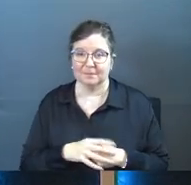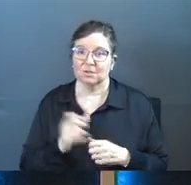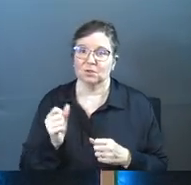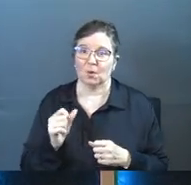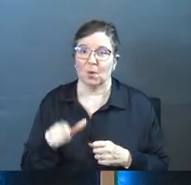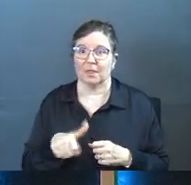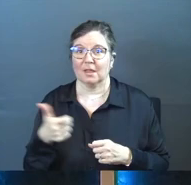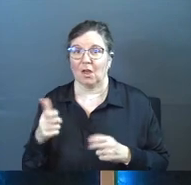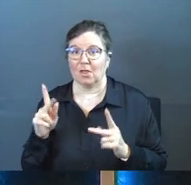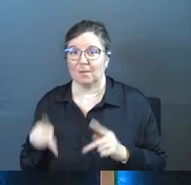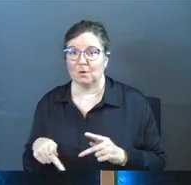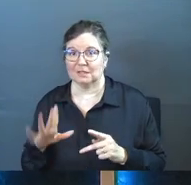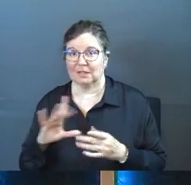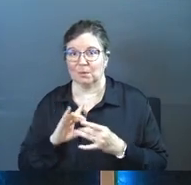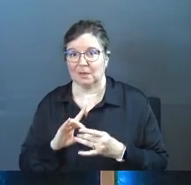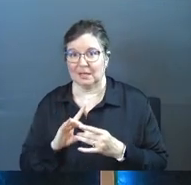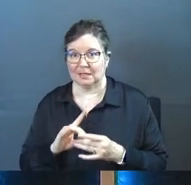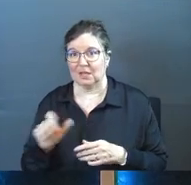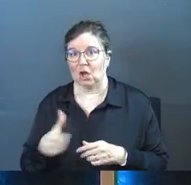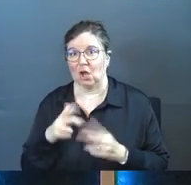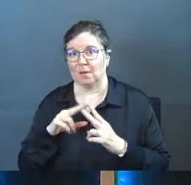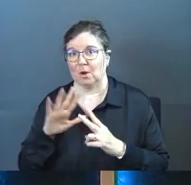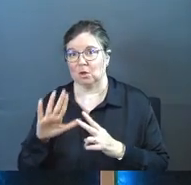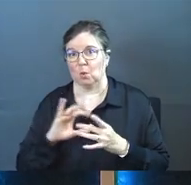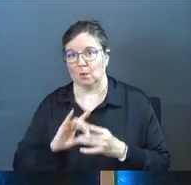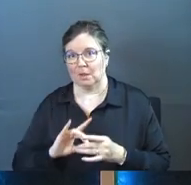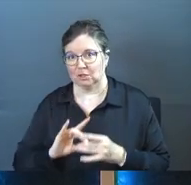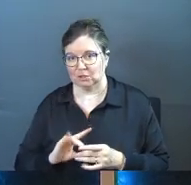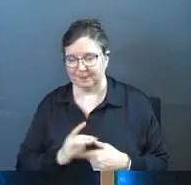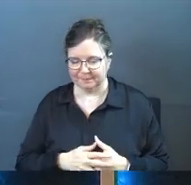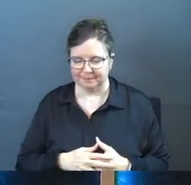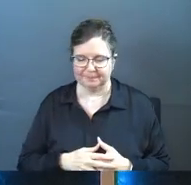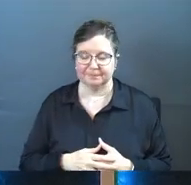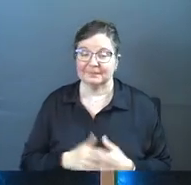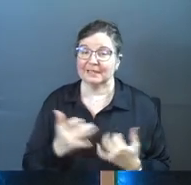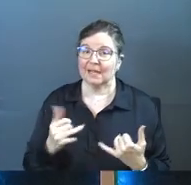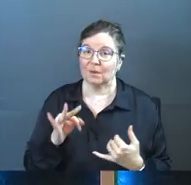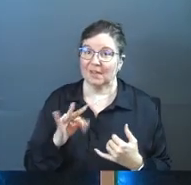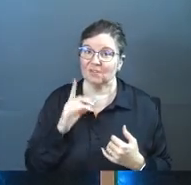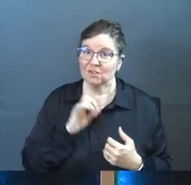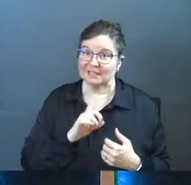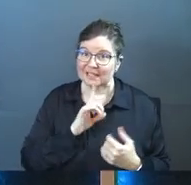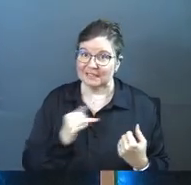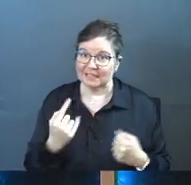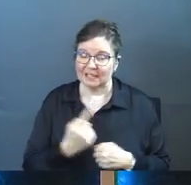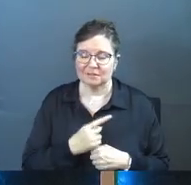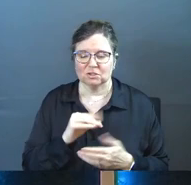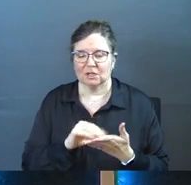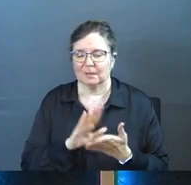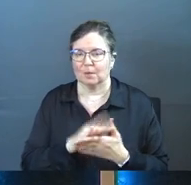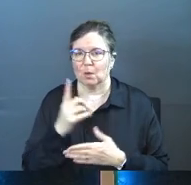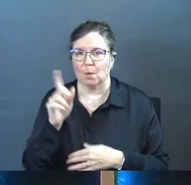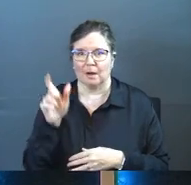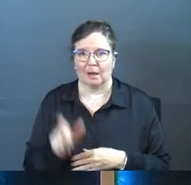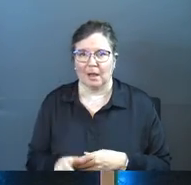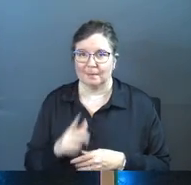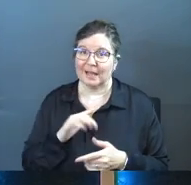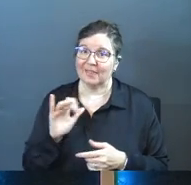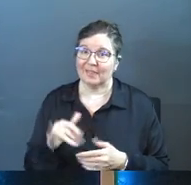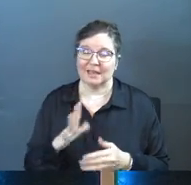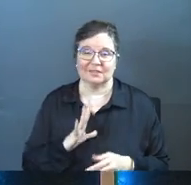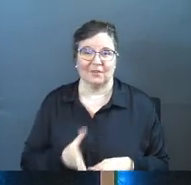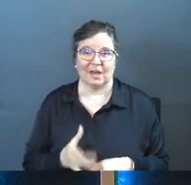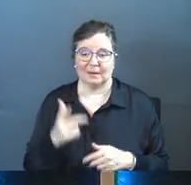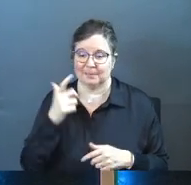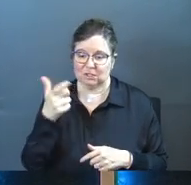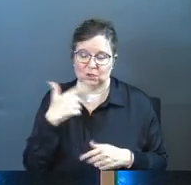So it's the other person, it's the other partner in your relationship. Now, if you're single today, just put one column there, and that's